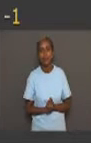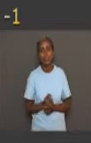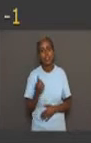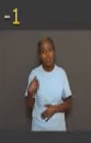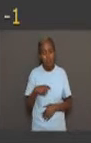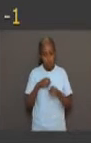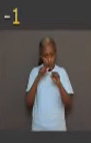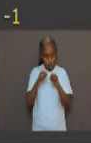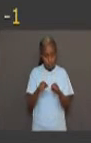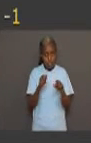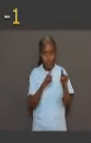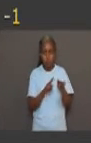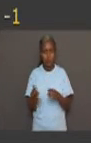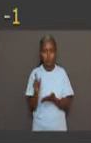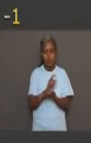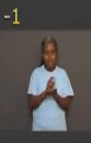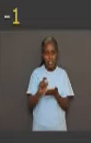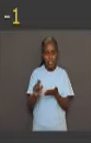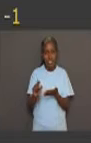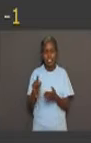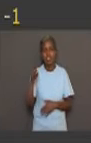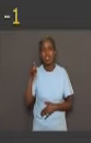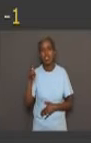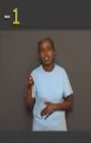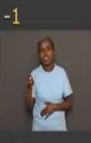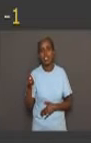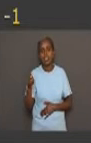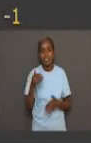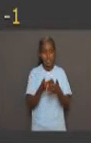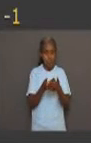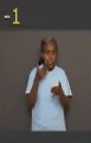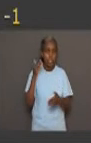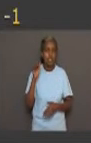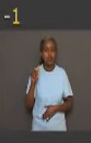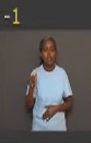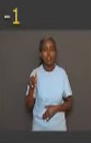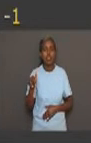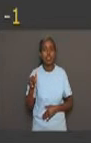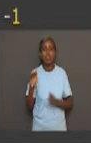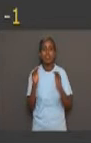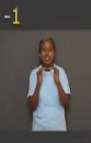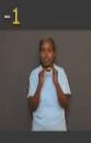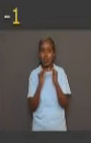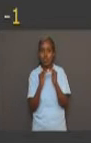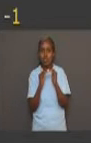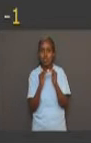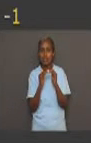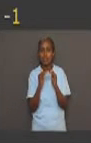We can also write that x minus y